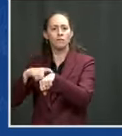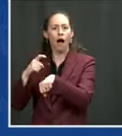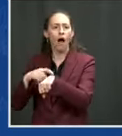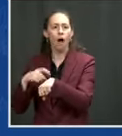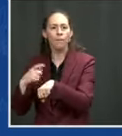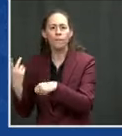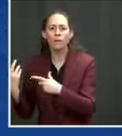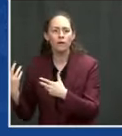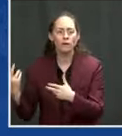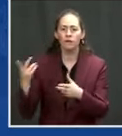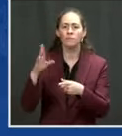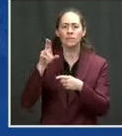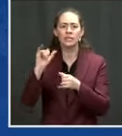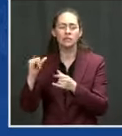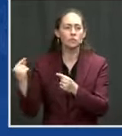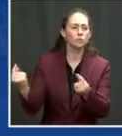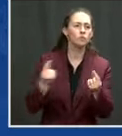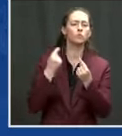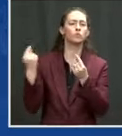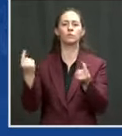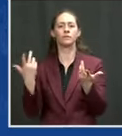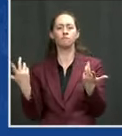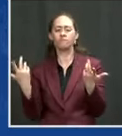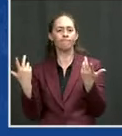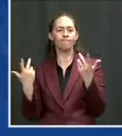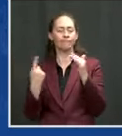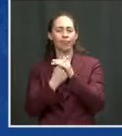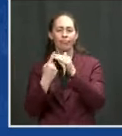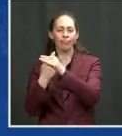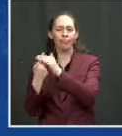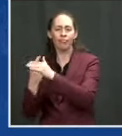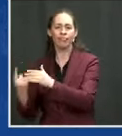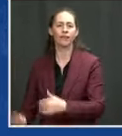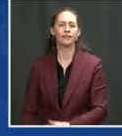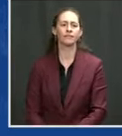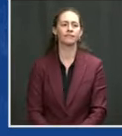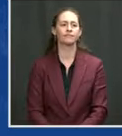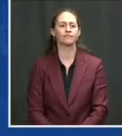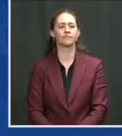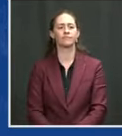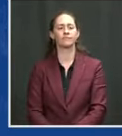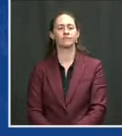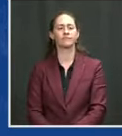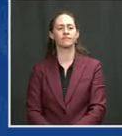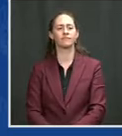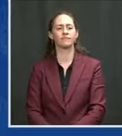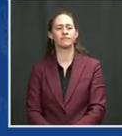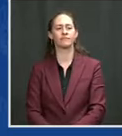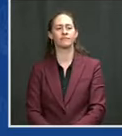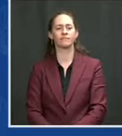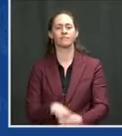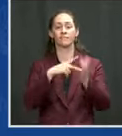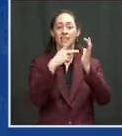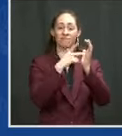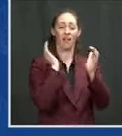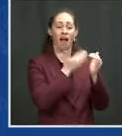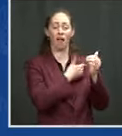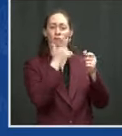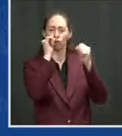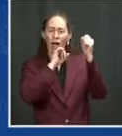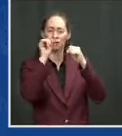to it yet. And I think we have to approach all of these groups a little differently. But with that data, that's allowed us to really focus on